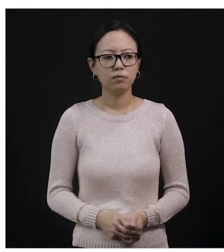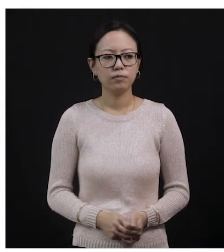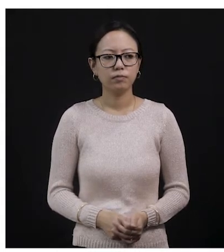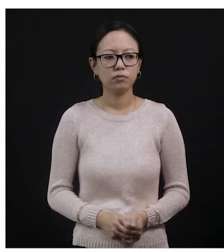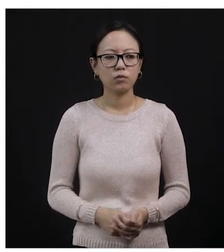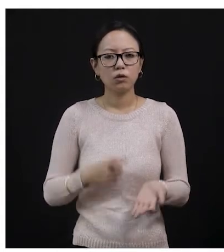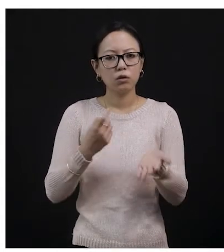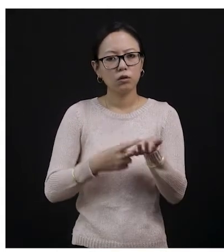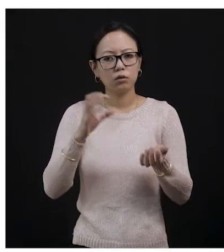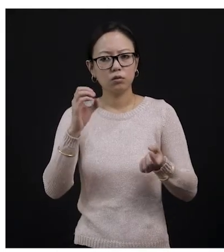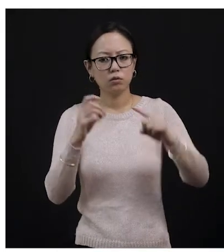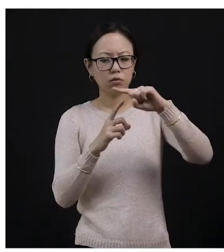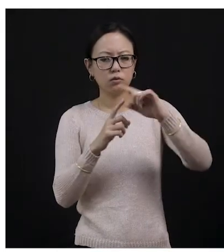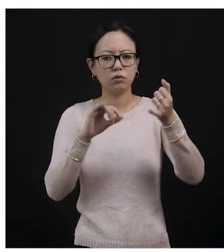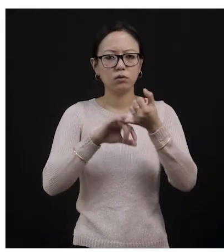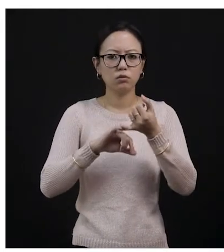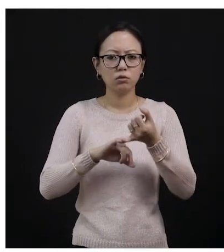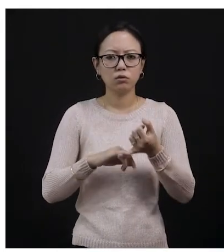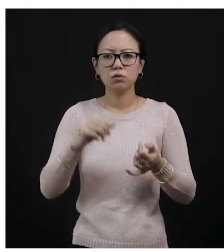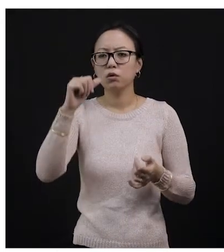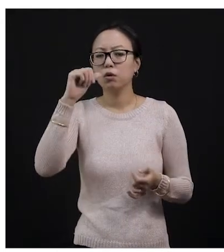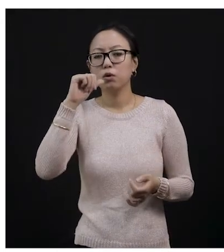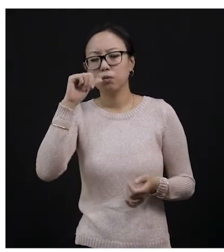Roots absorb water and